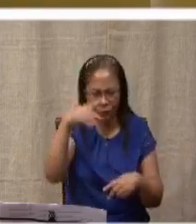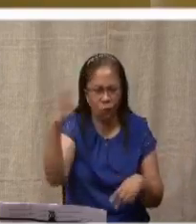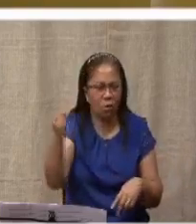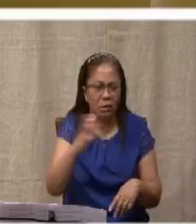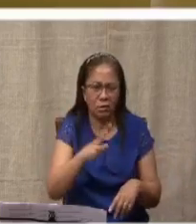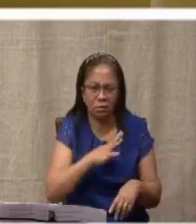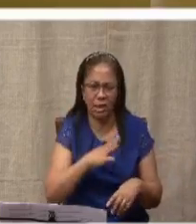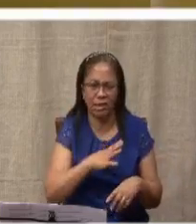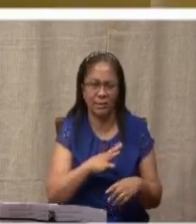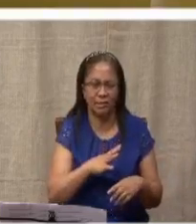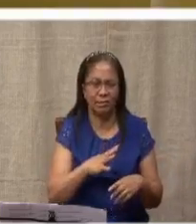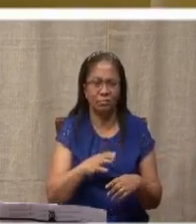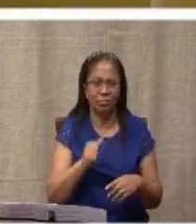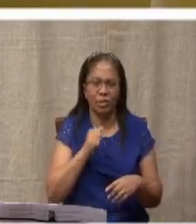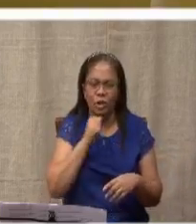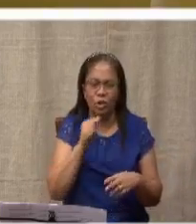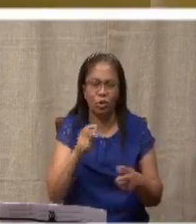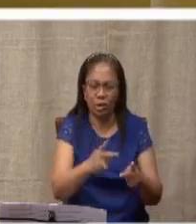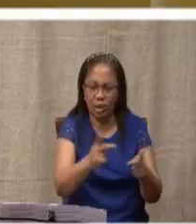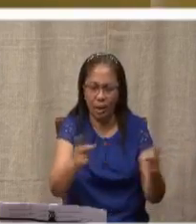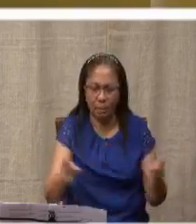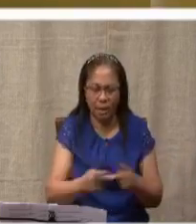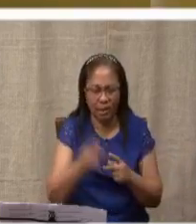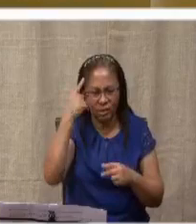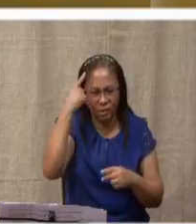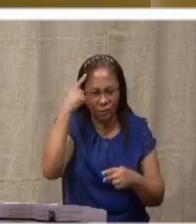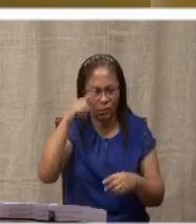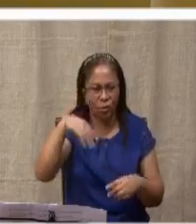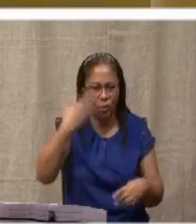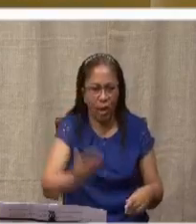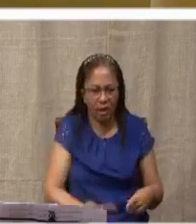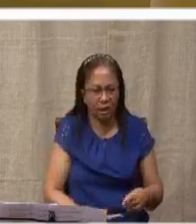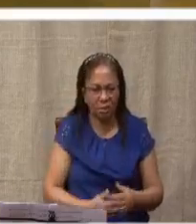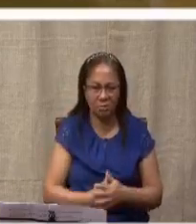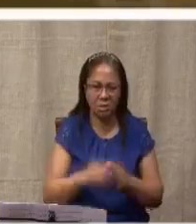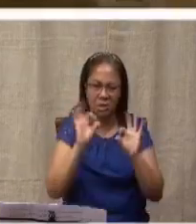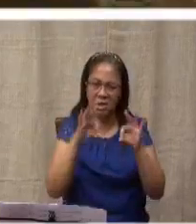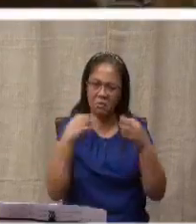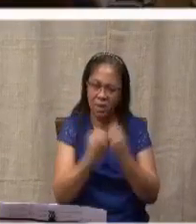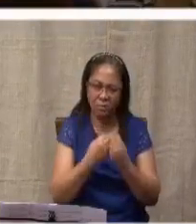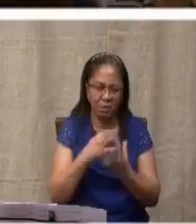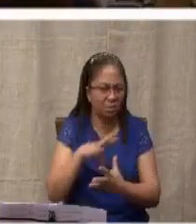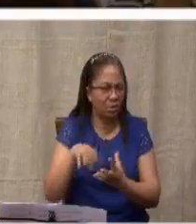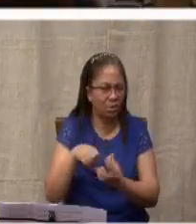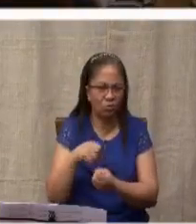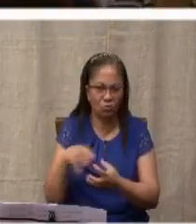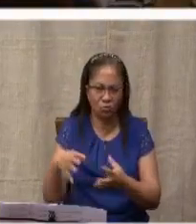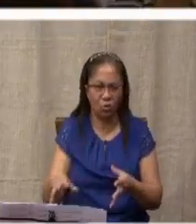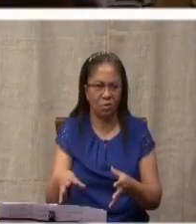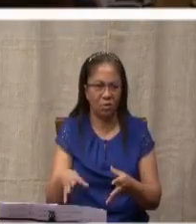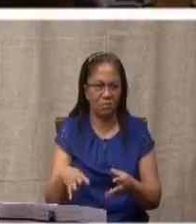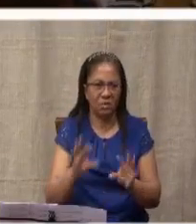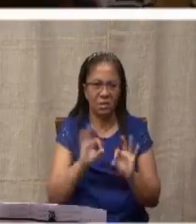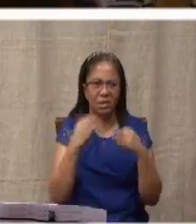of love and a school of hospitality that it should be the family now is is is reeling and